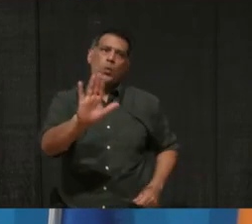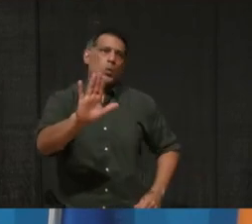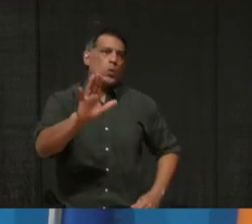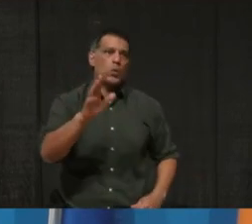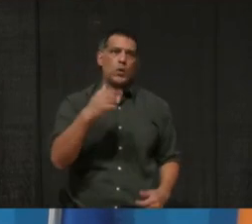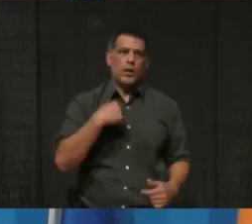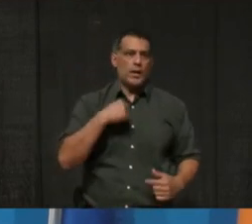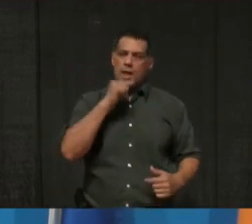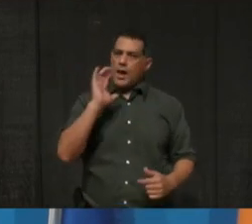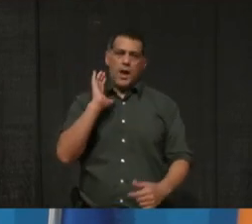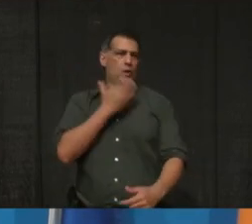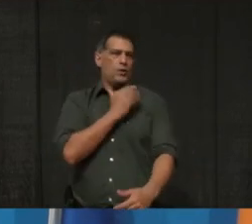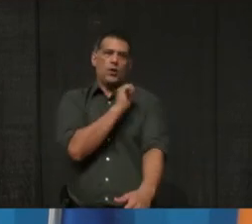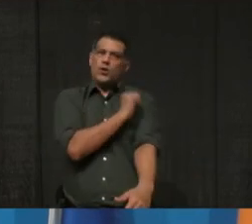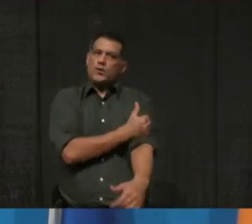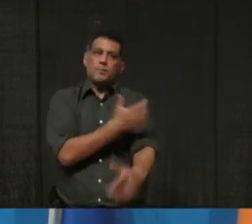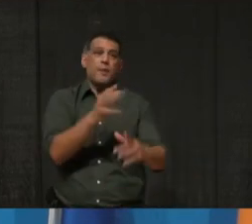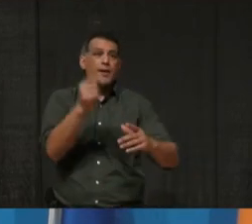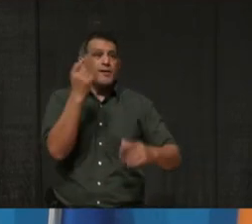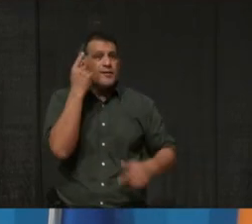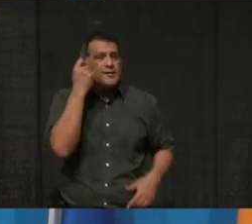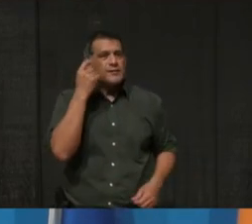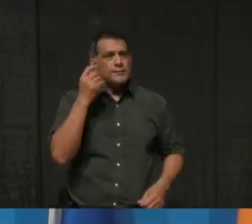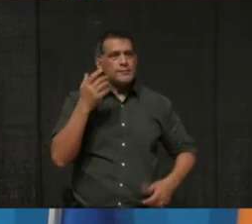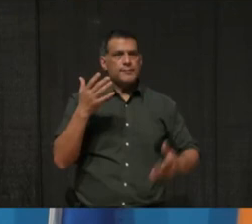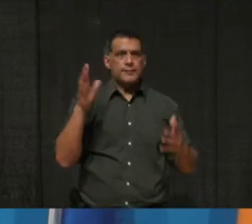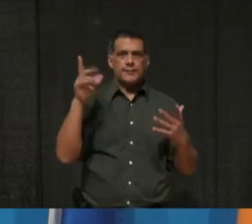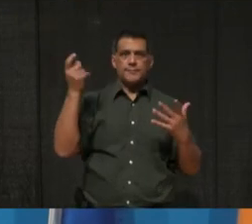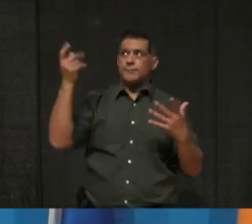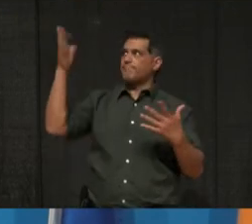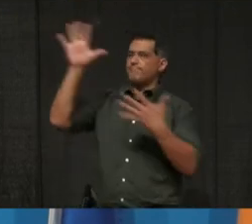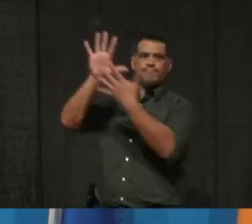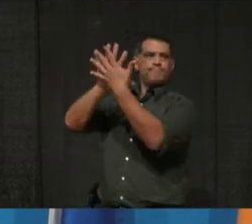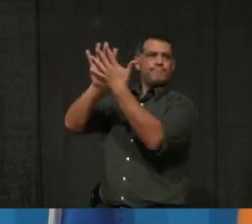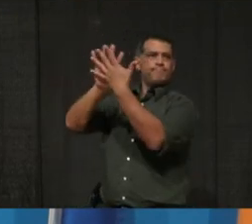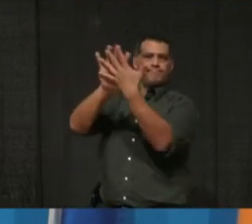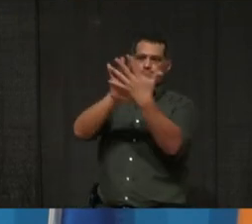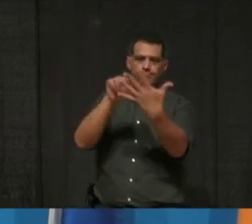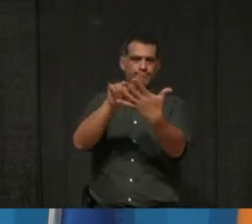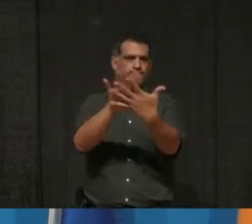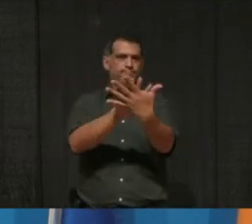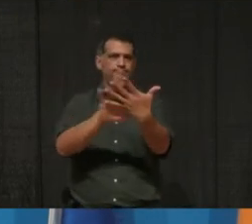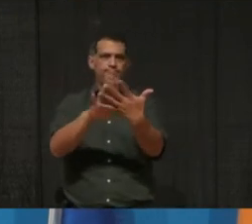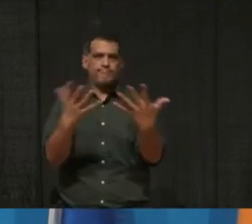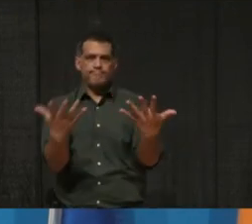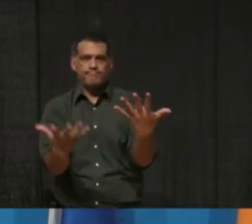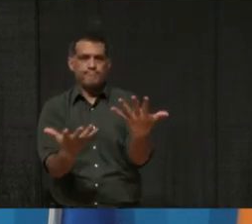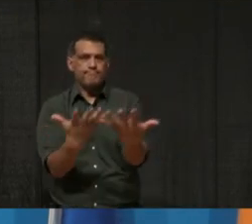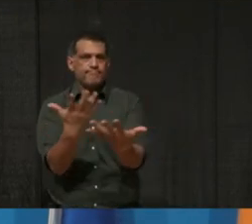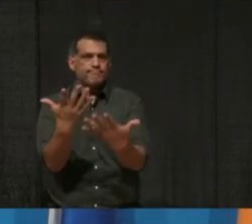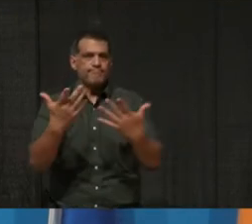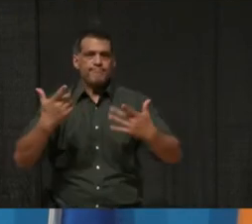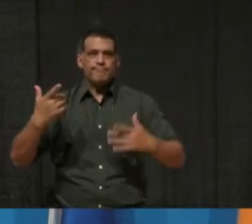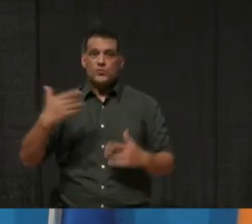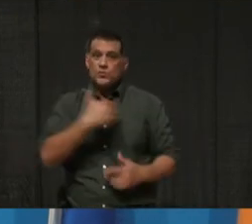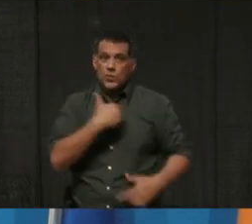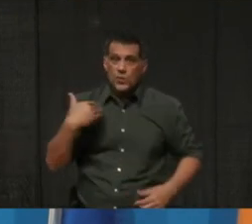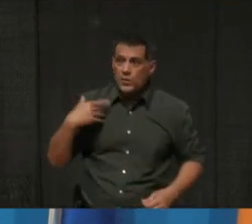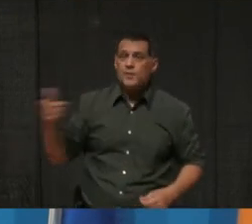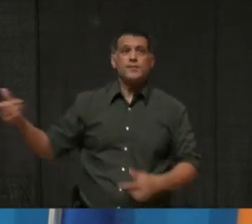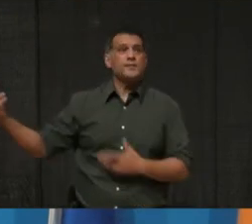However, the matter's not clear, and we've made the decision along with other enforcement agencies within the GTA. We all kind of